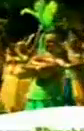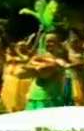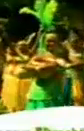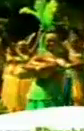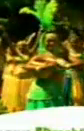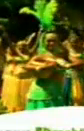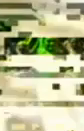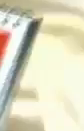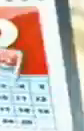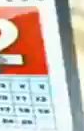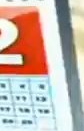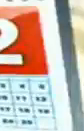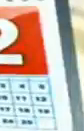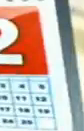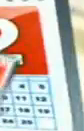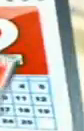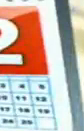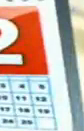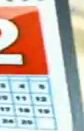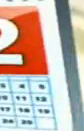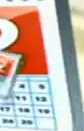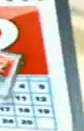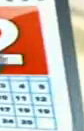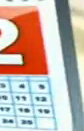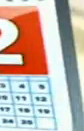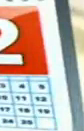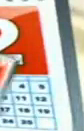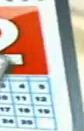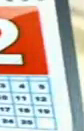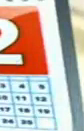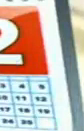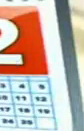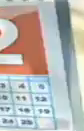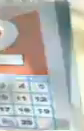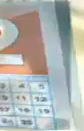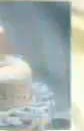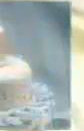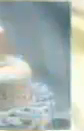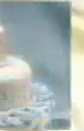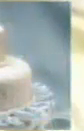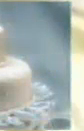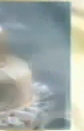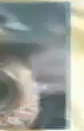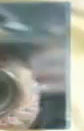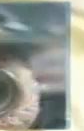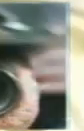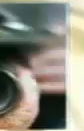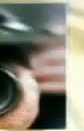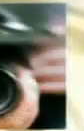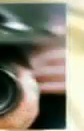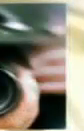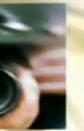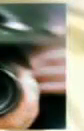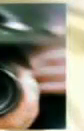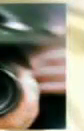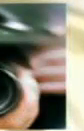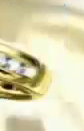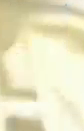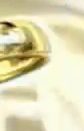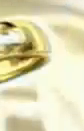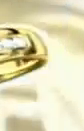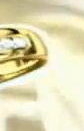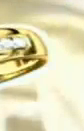Gosh, the wedding is only 3 months away and there's still so much to do. I still have to order the cake, get a photographer, buy a... Avoid